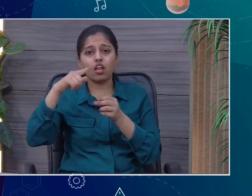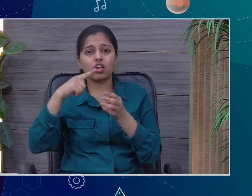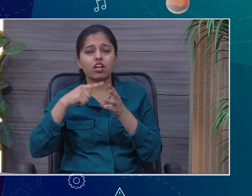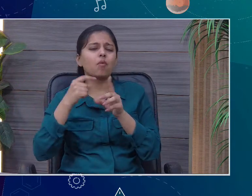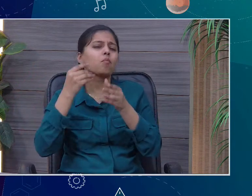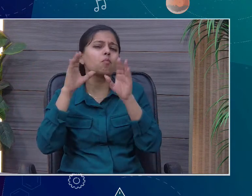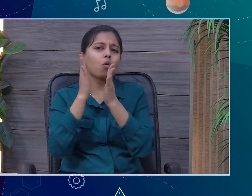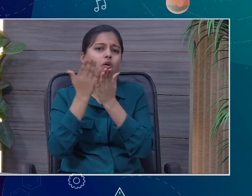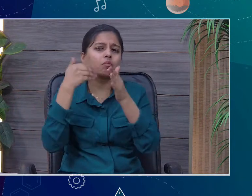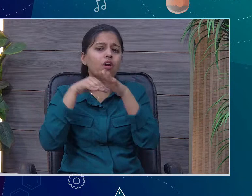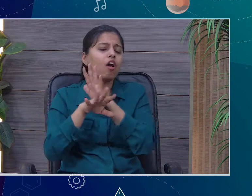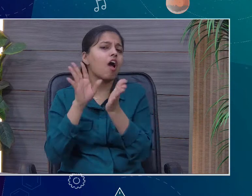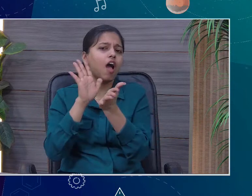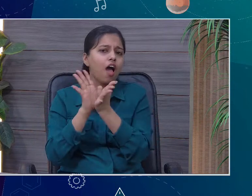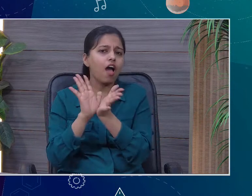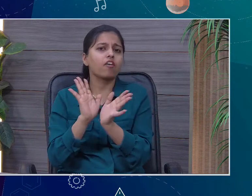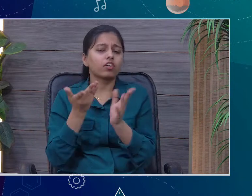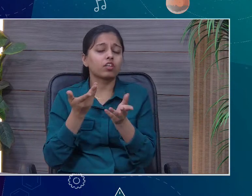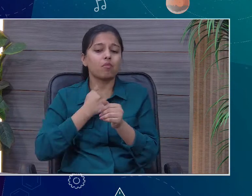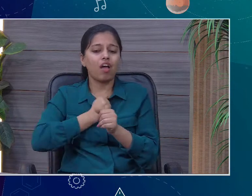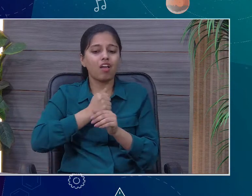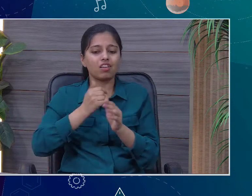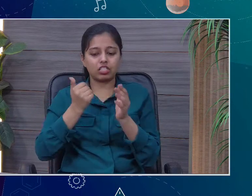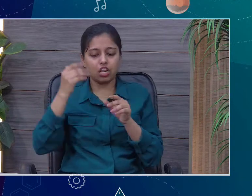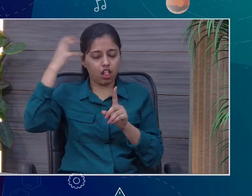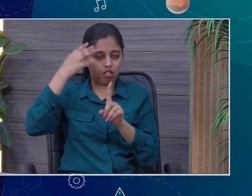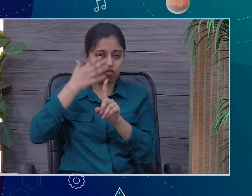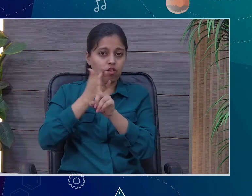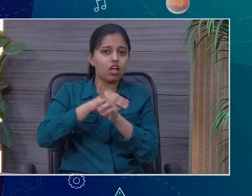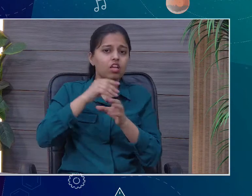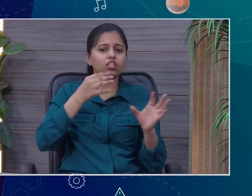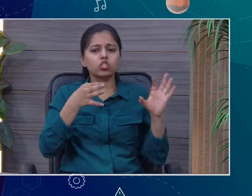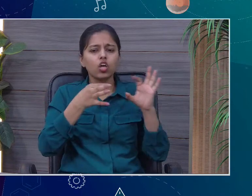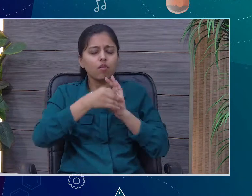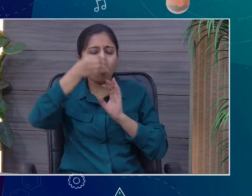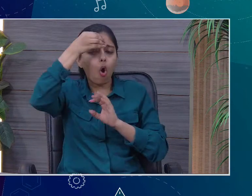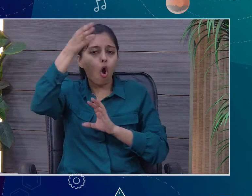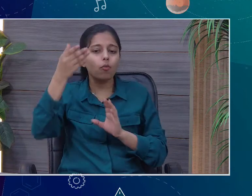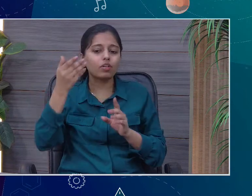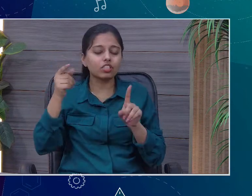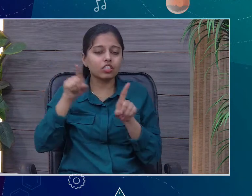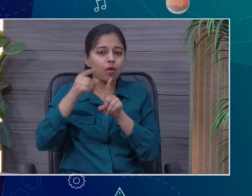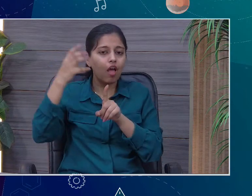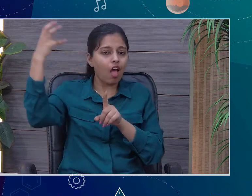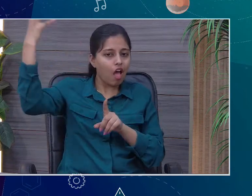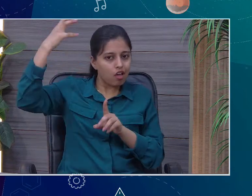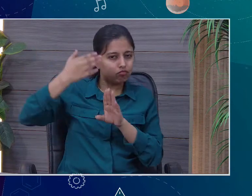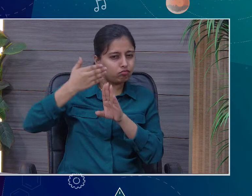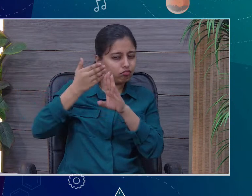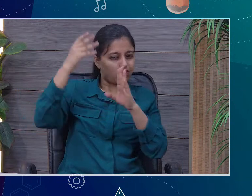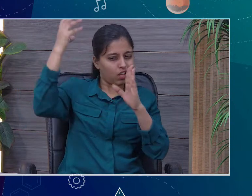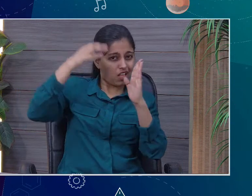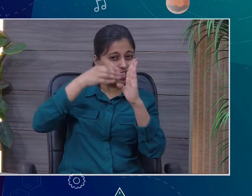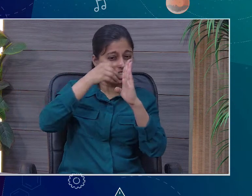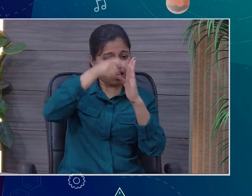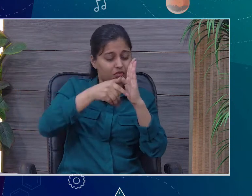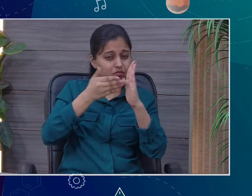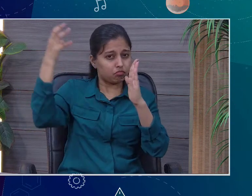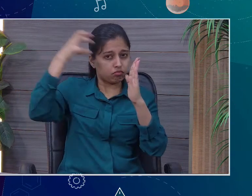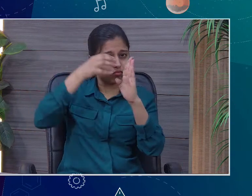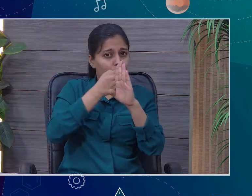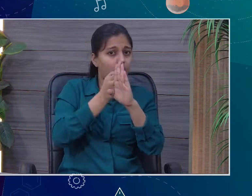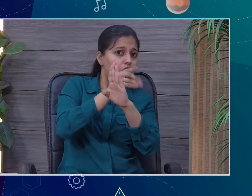It's relating that abstract concept of shadows. In science this is a kind of